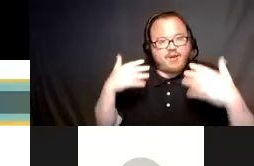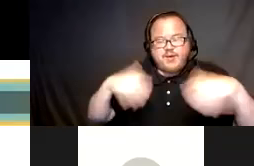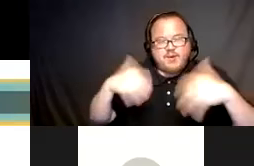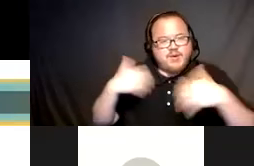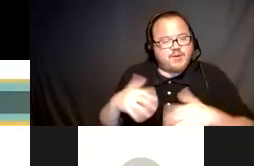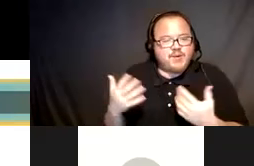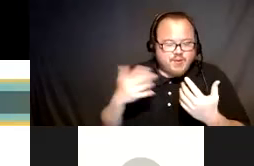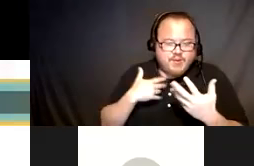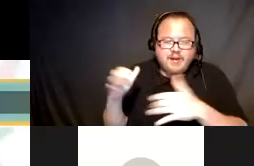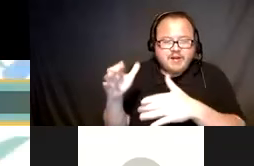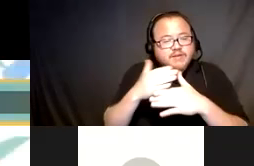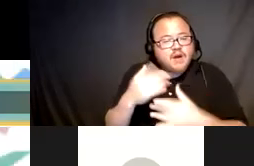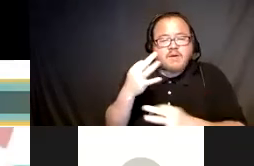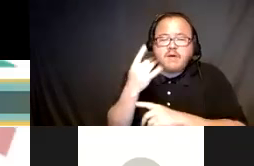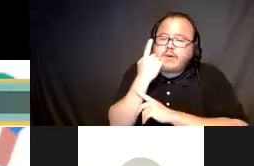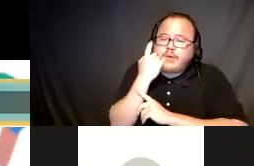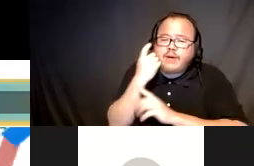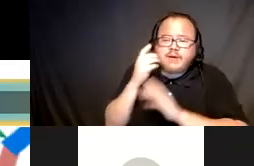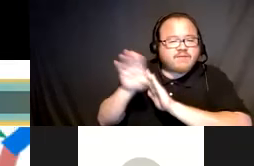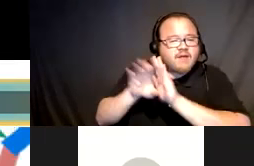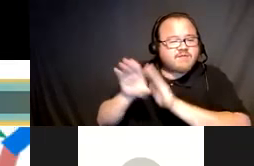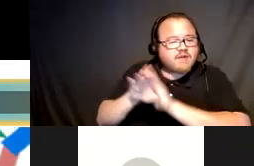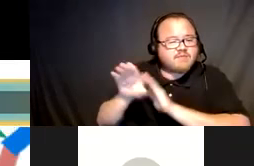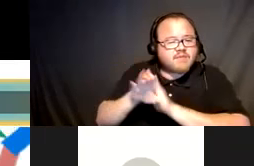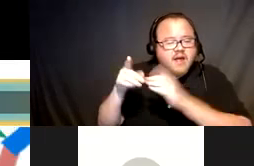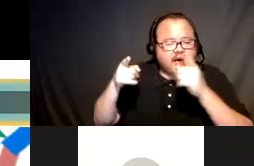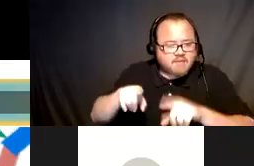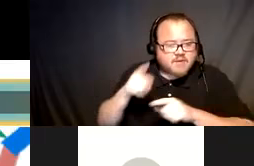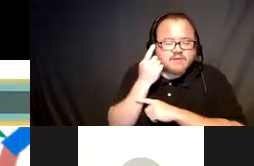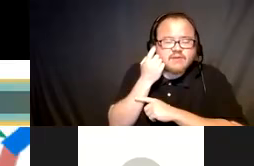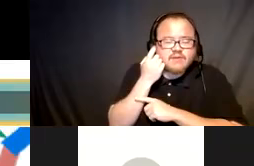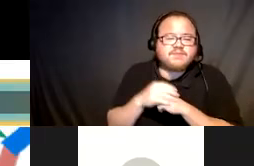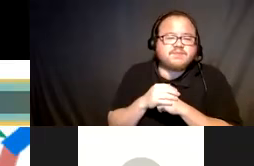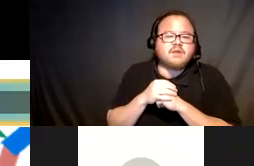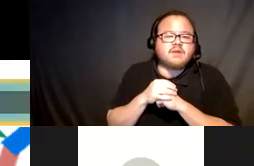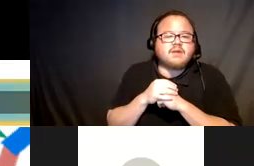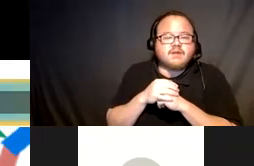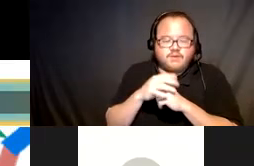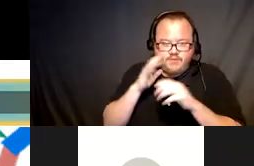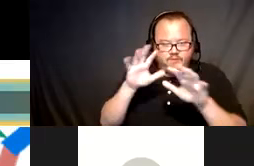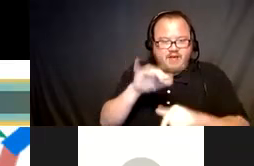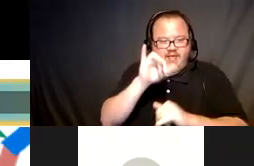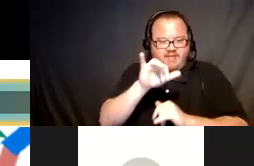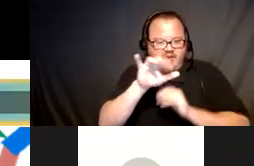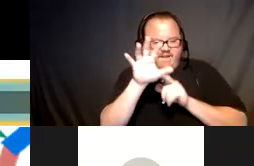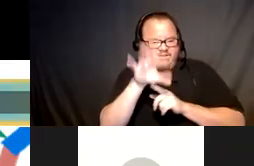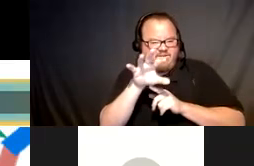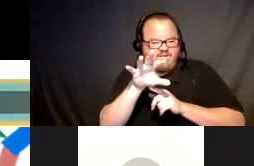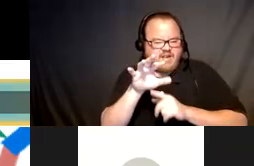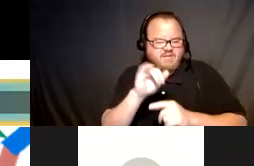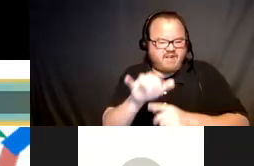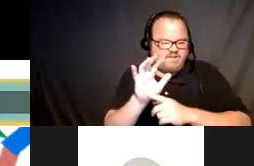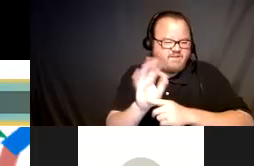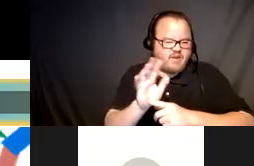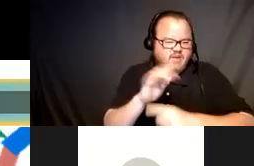want to share with you one of the recent developments that we've had, which is this terrific video, which I want to